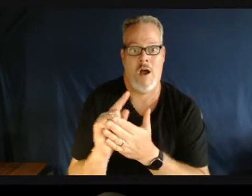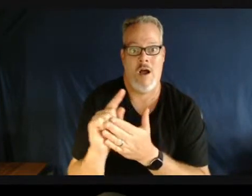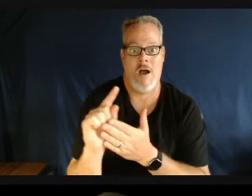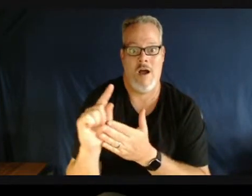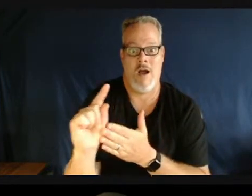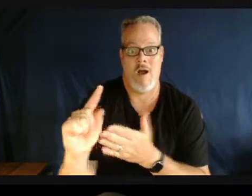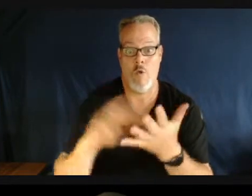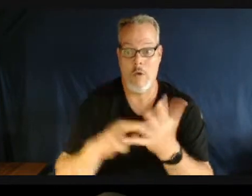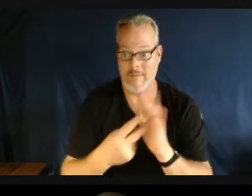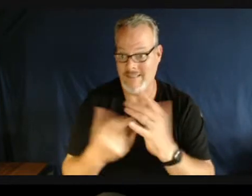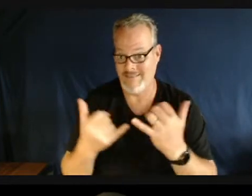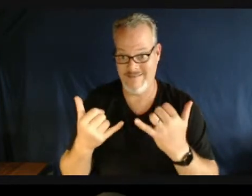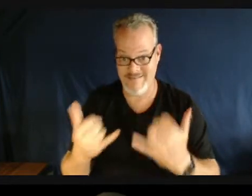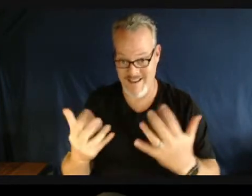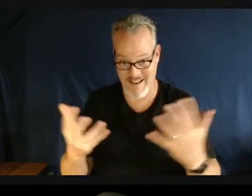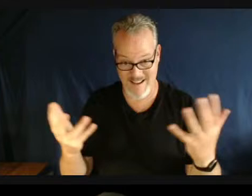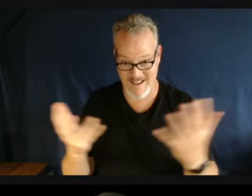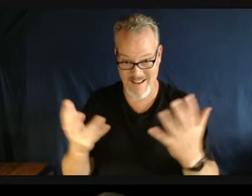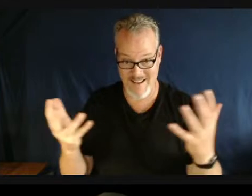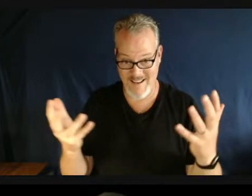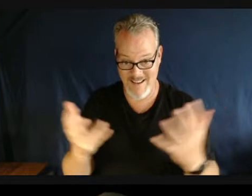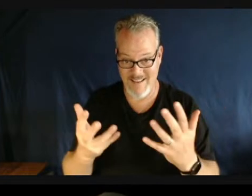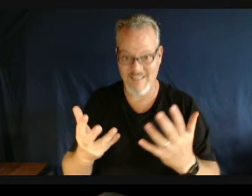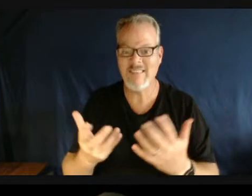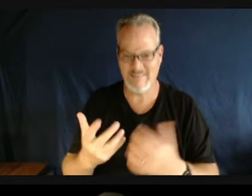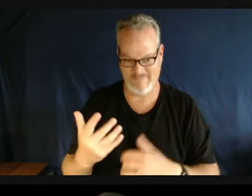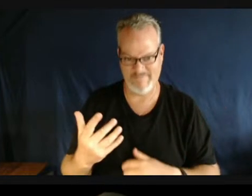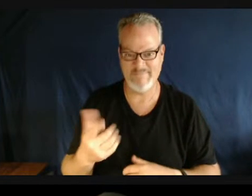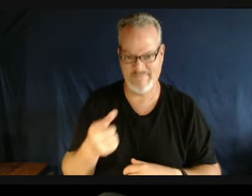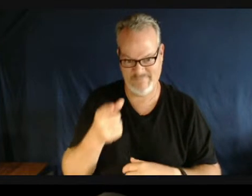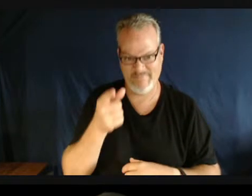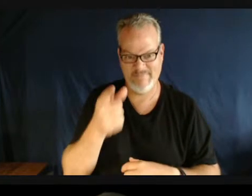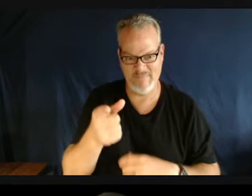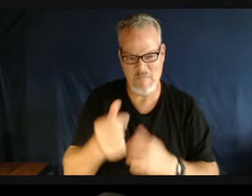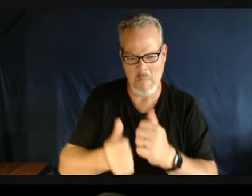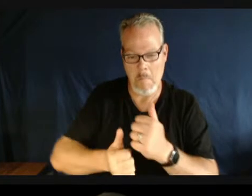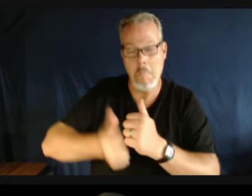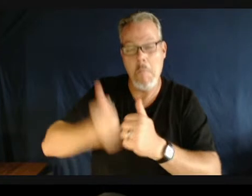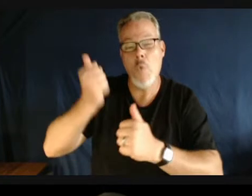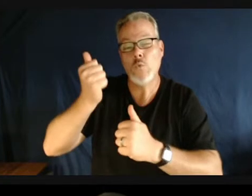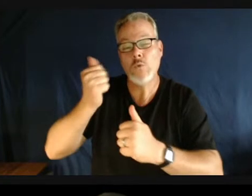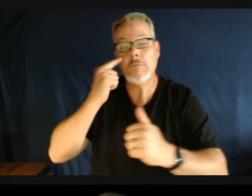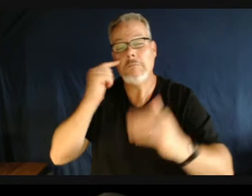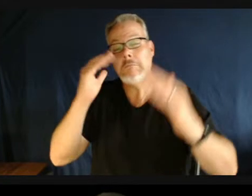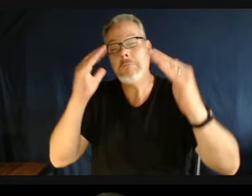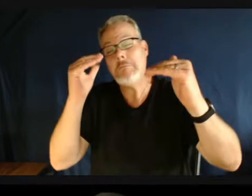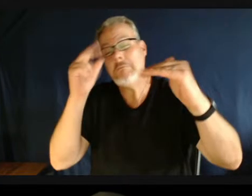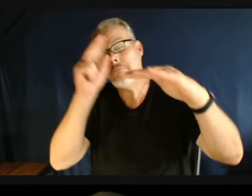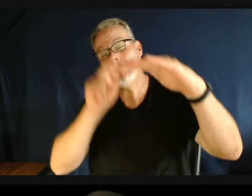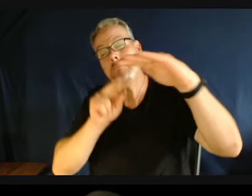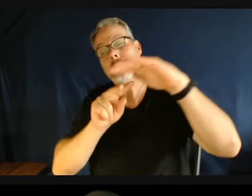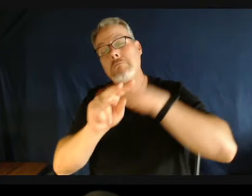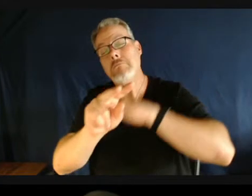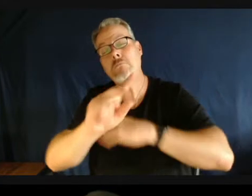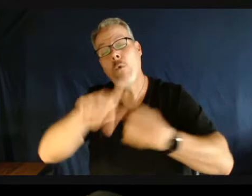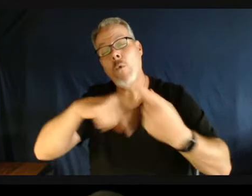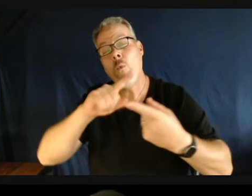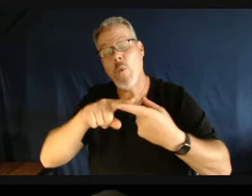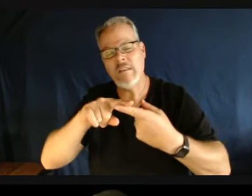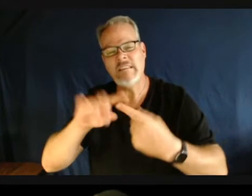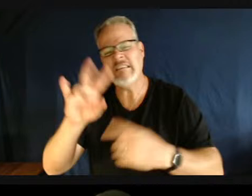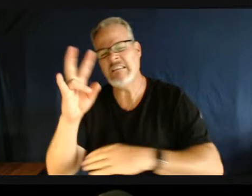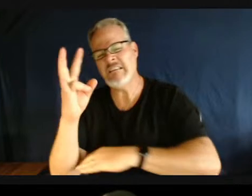prognosis is that the most likely start of the next episode is 7 to 10 days from